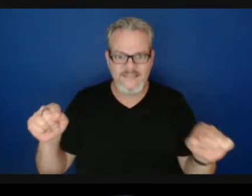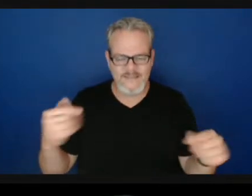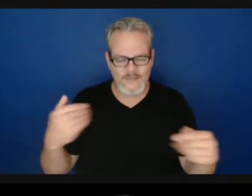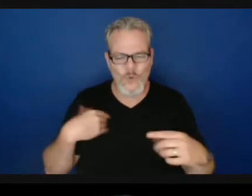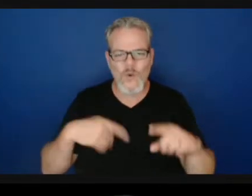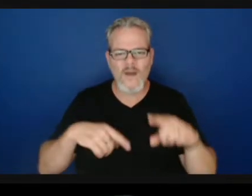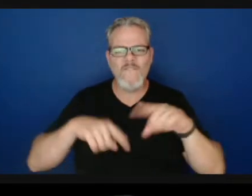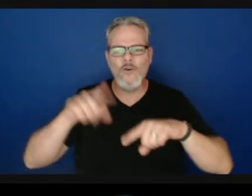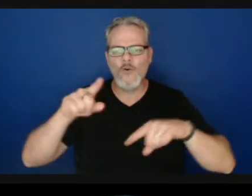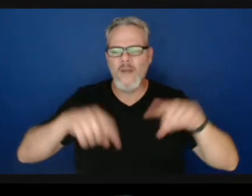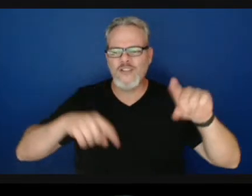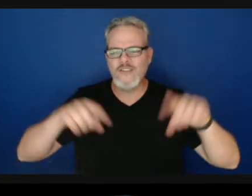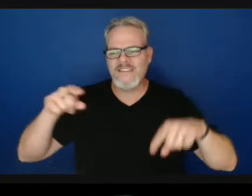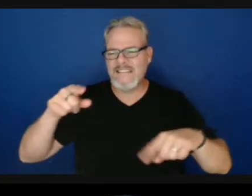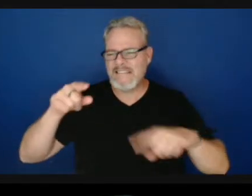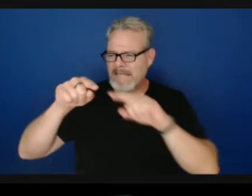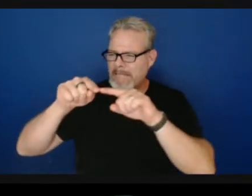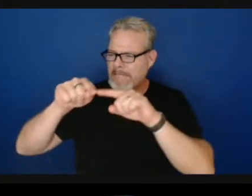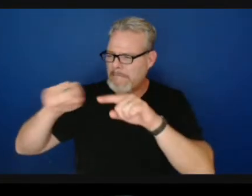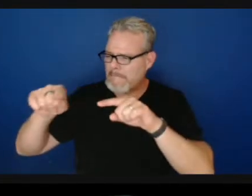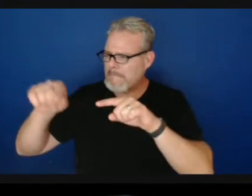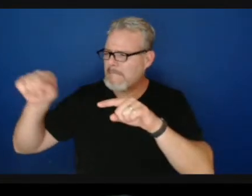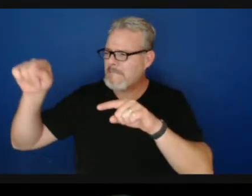little too steep and